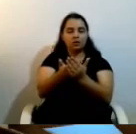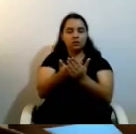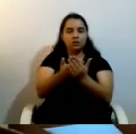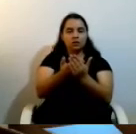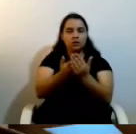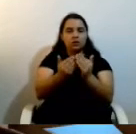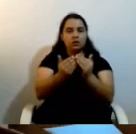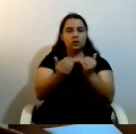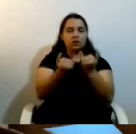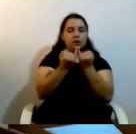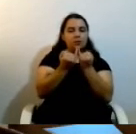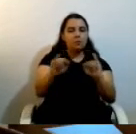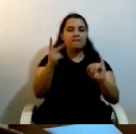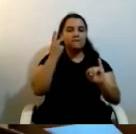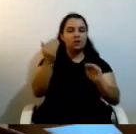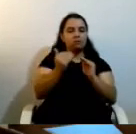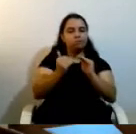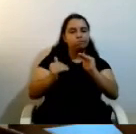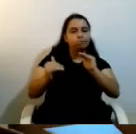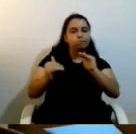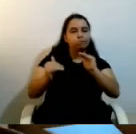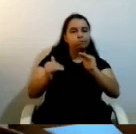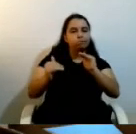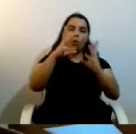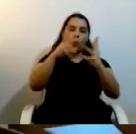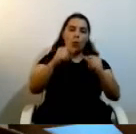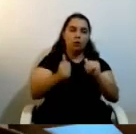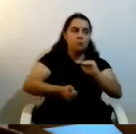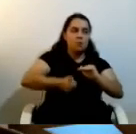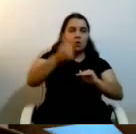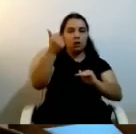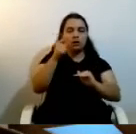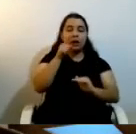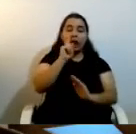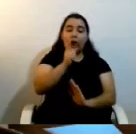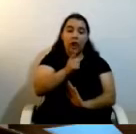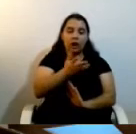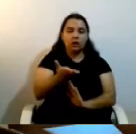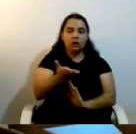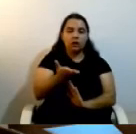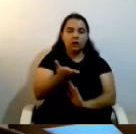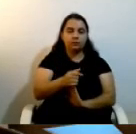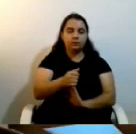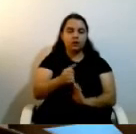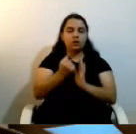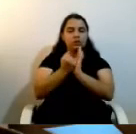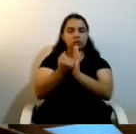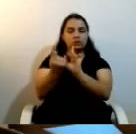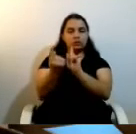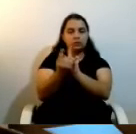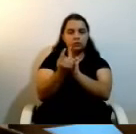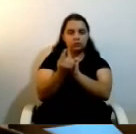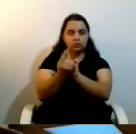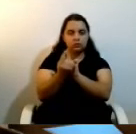the quality of our life. That is the personal in